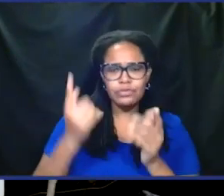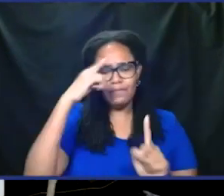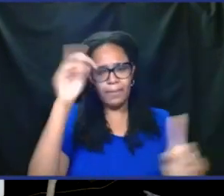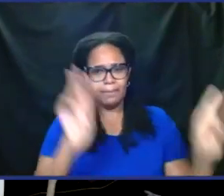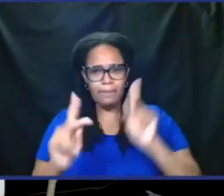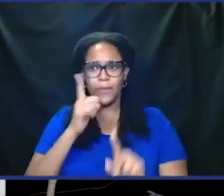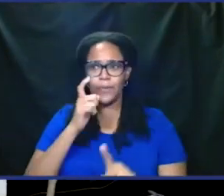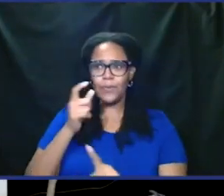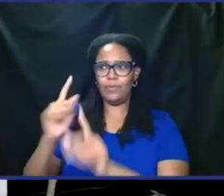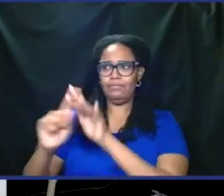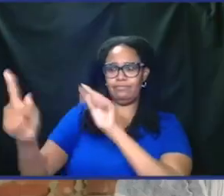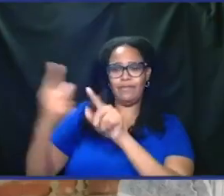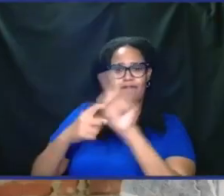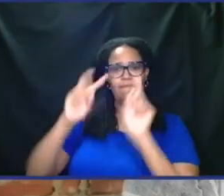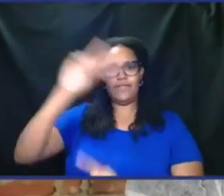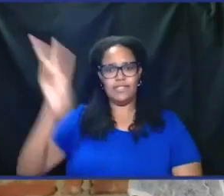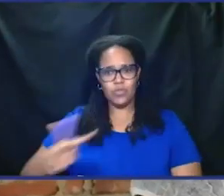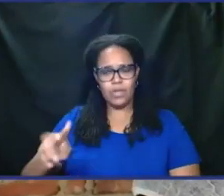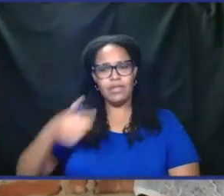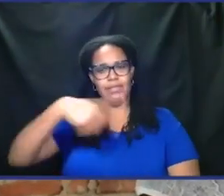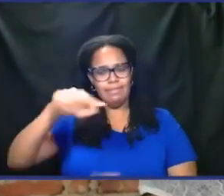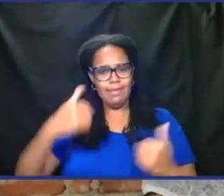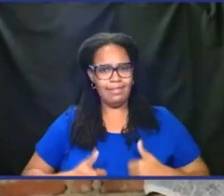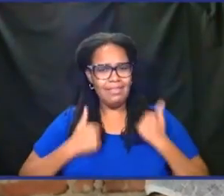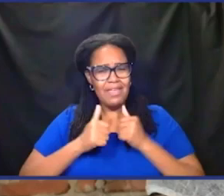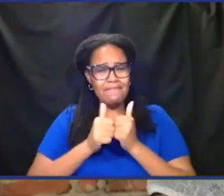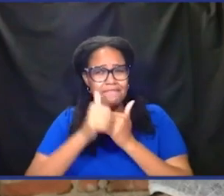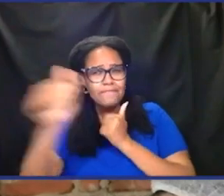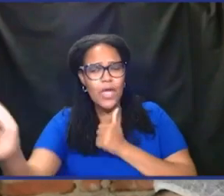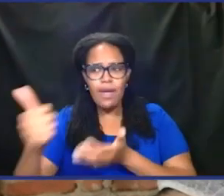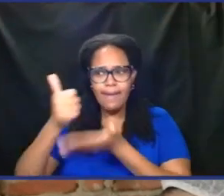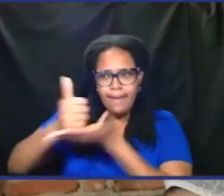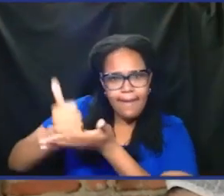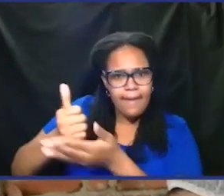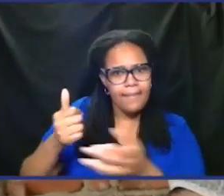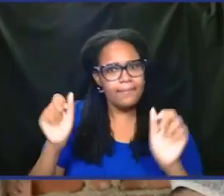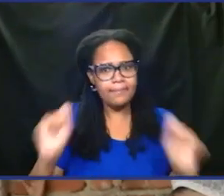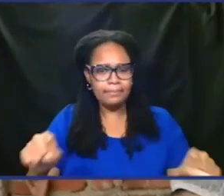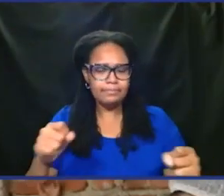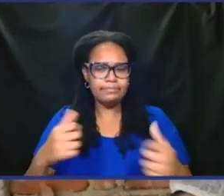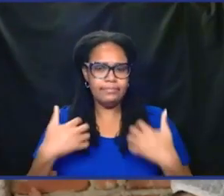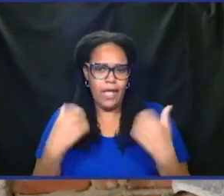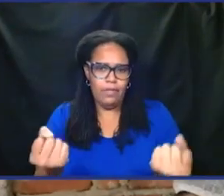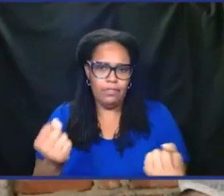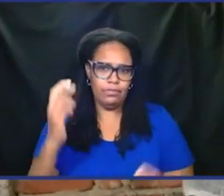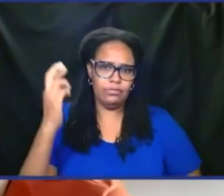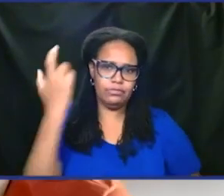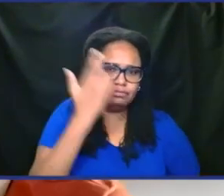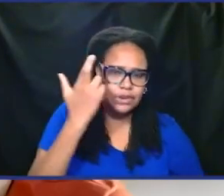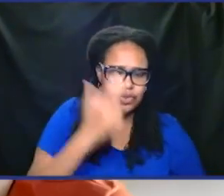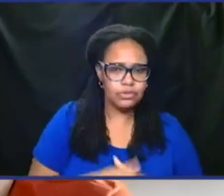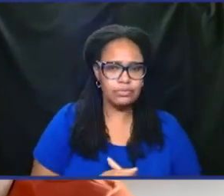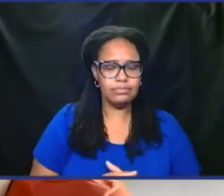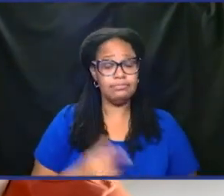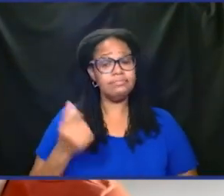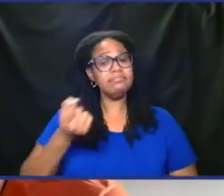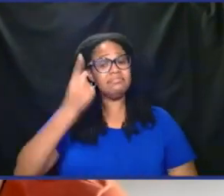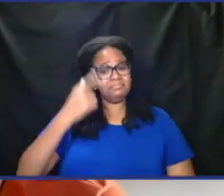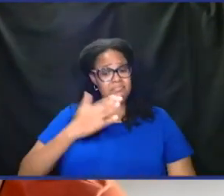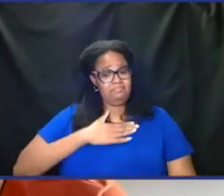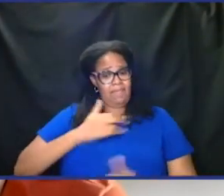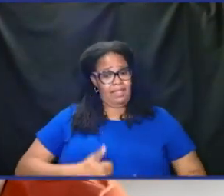access to care. Exponer mi vida para salvar a los demás independientemente del riesgo, para mí es un logro.